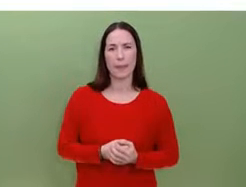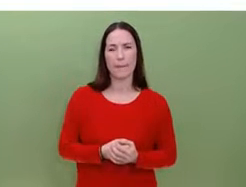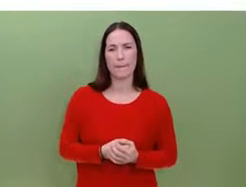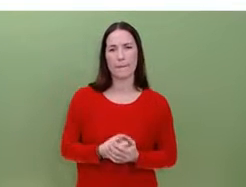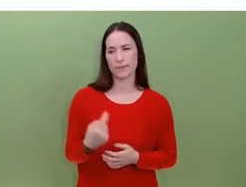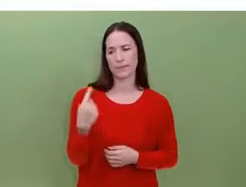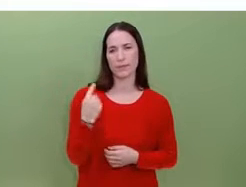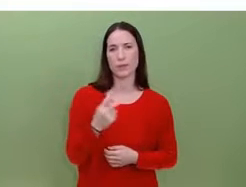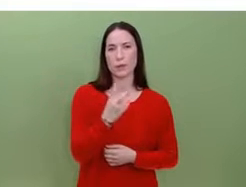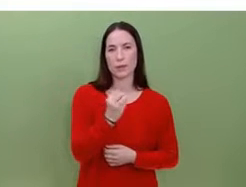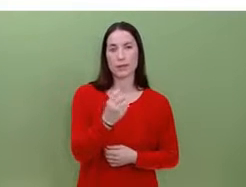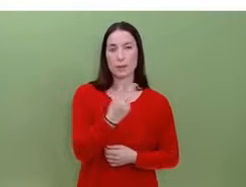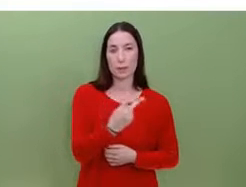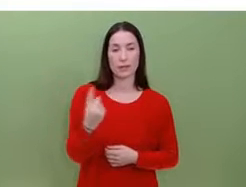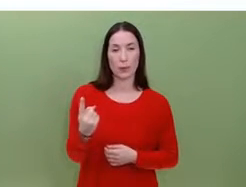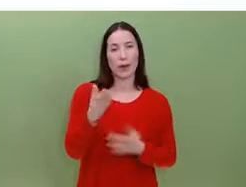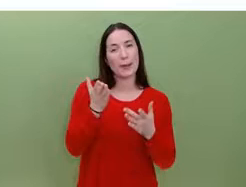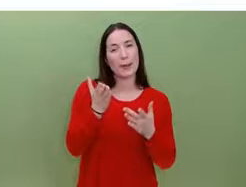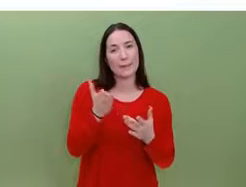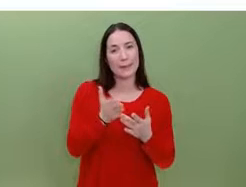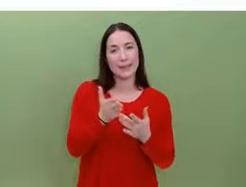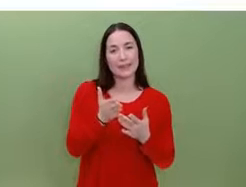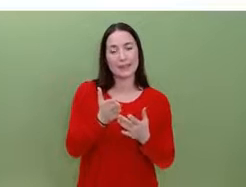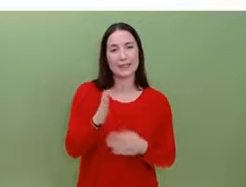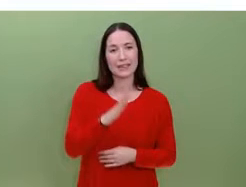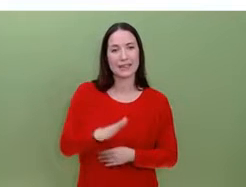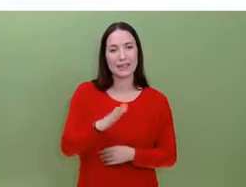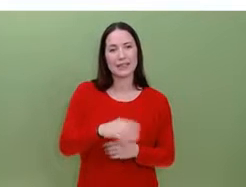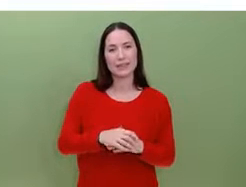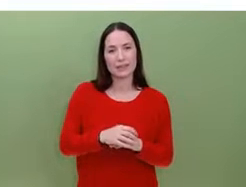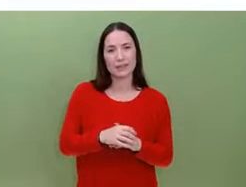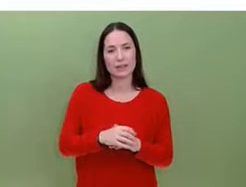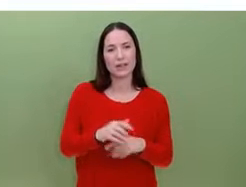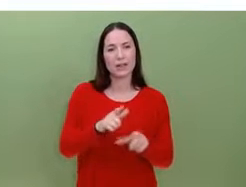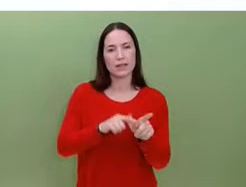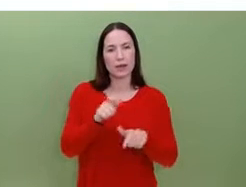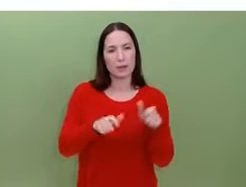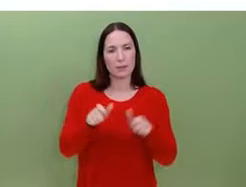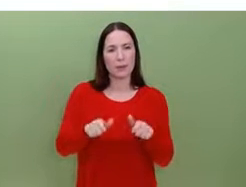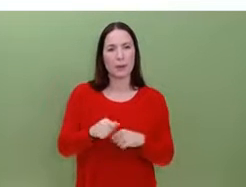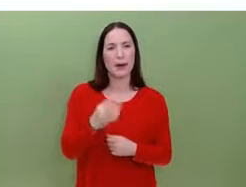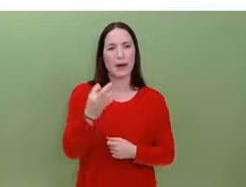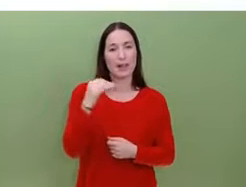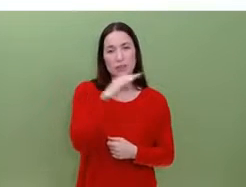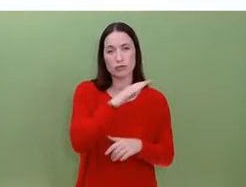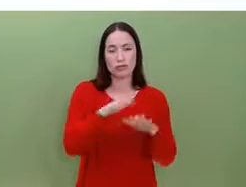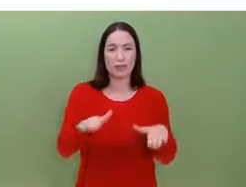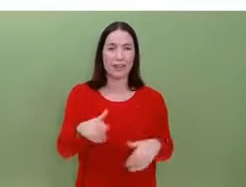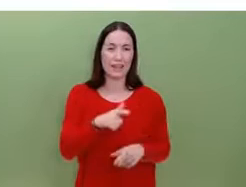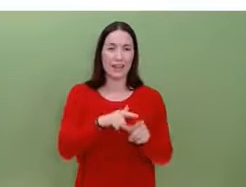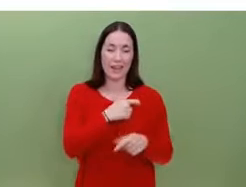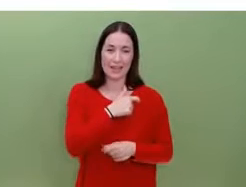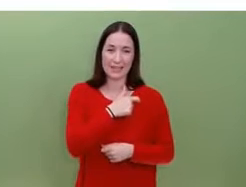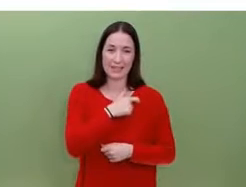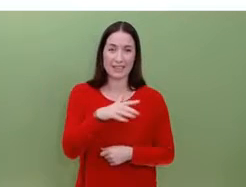2021, approximately 800 children and young people had been presented with anxiety. This represents 59%